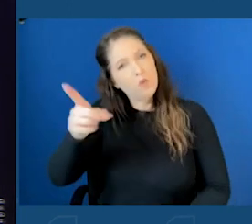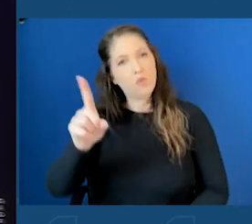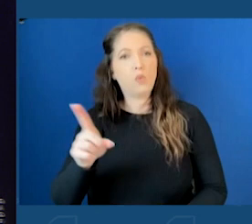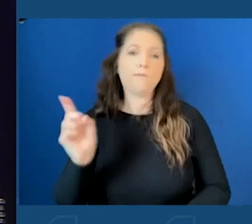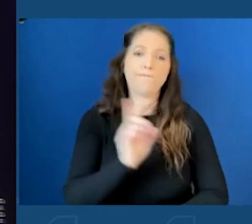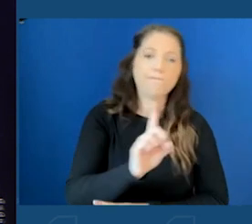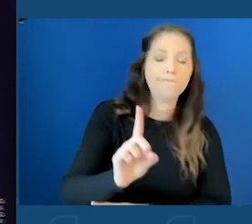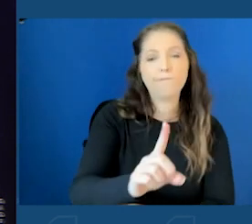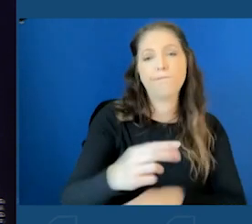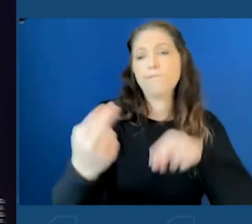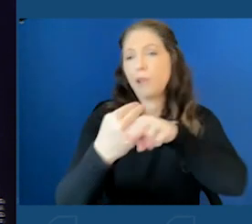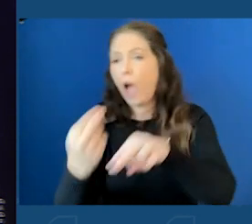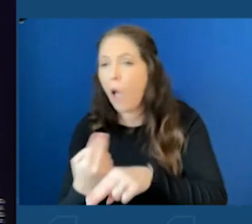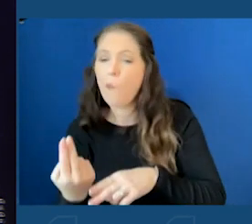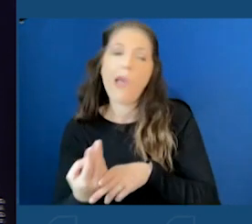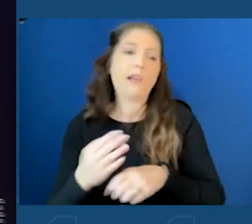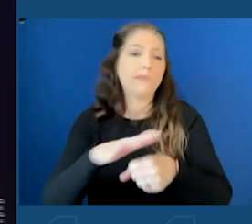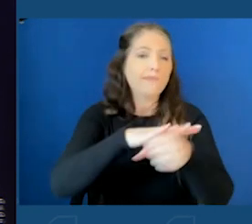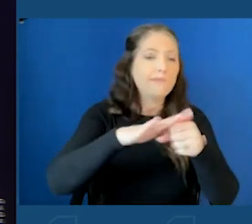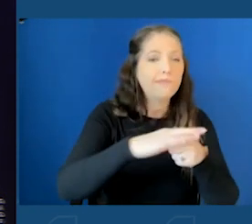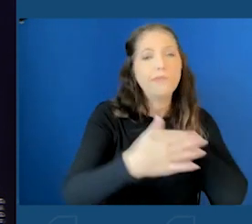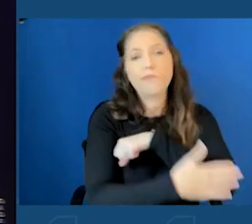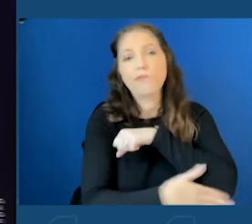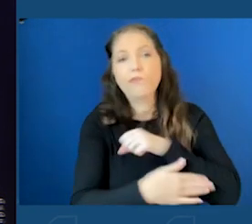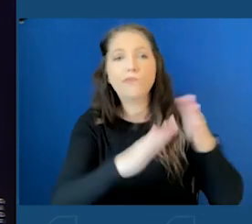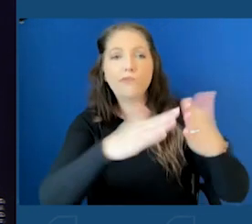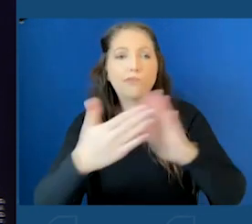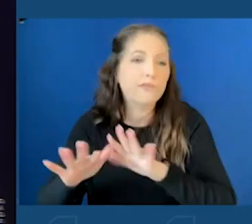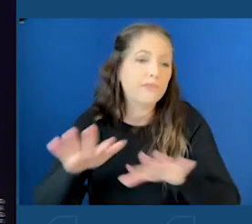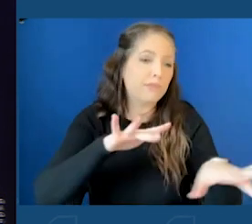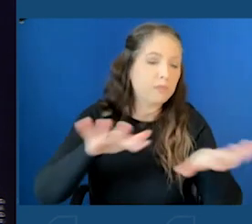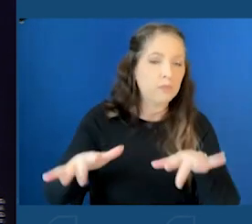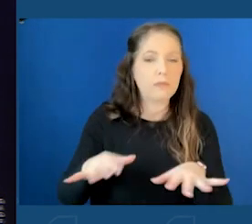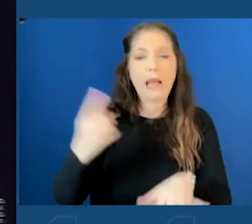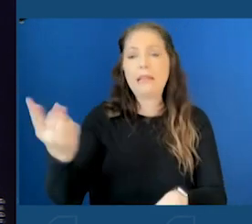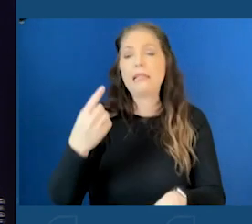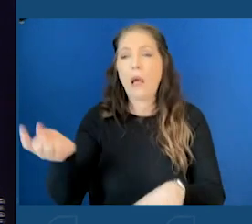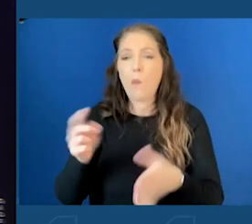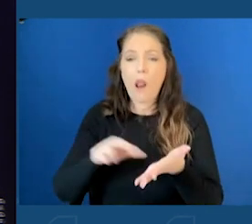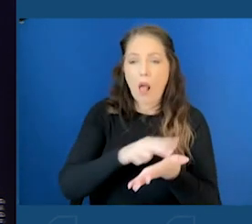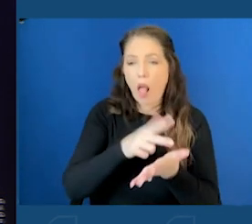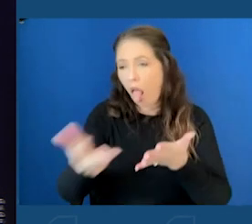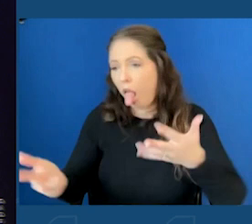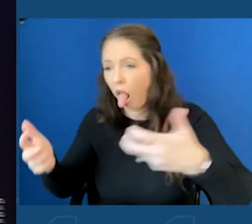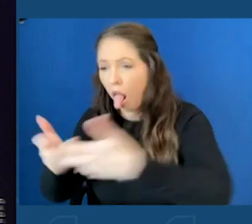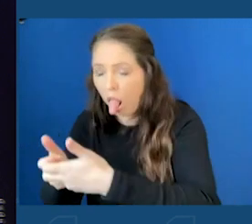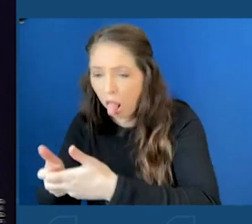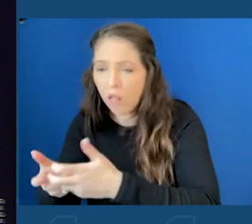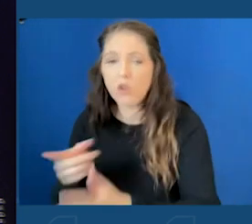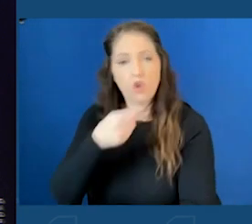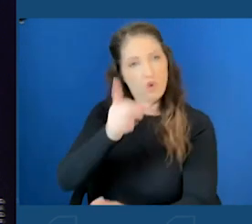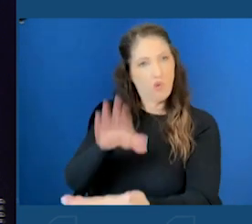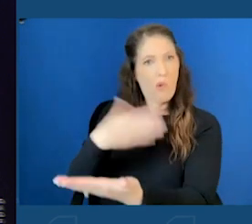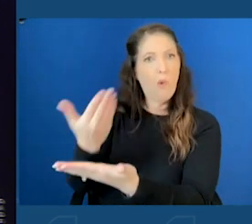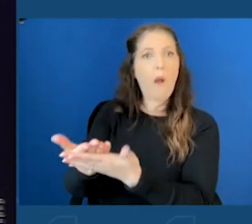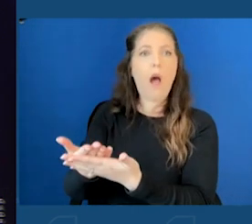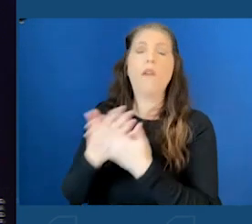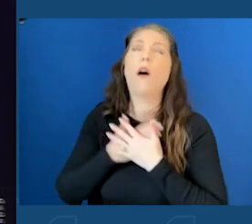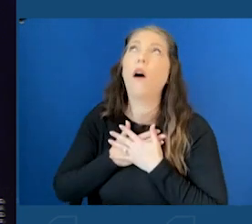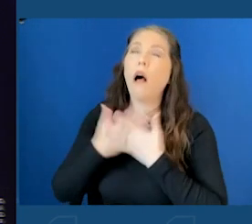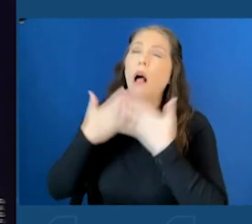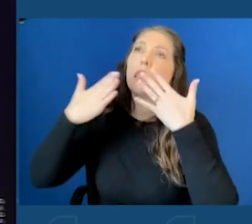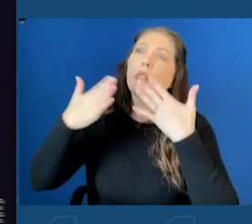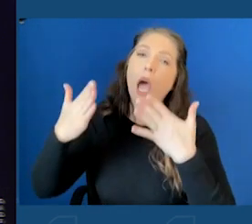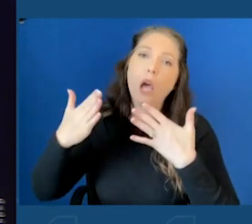rural areas where someone in an accident on the side of a road sitting there praying for help and you arrive, and all of a sudden their